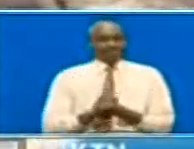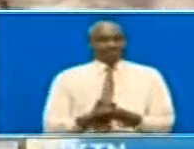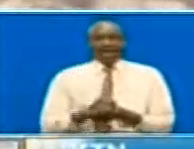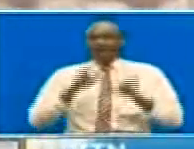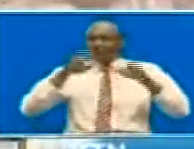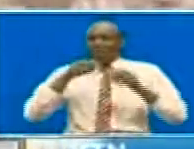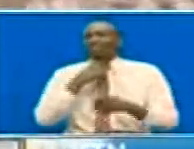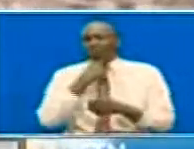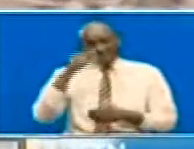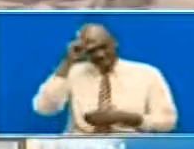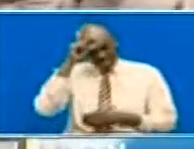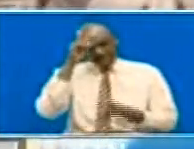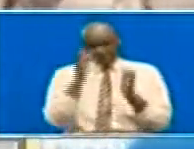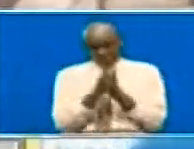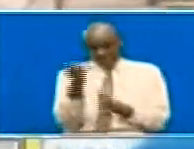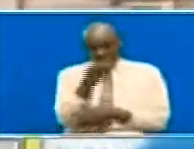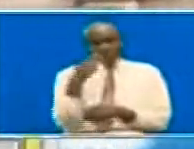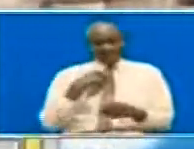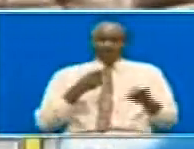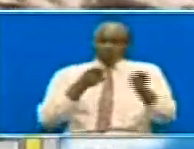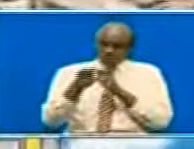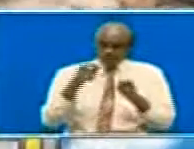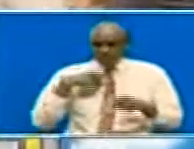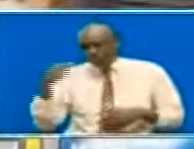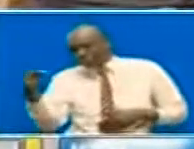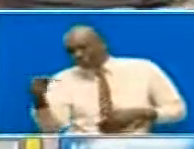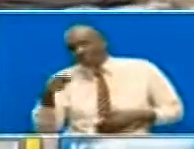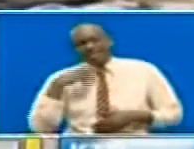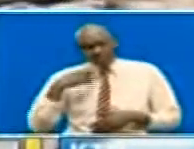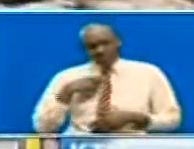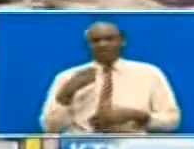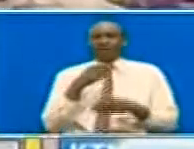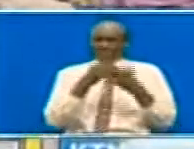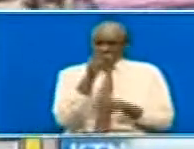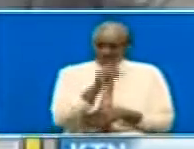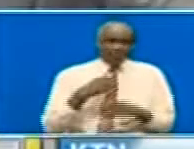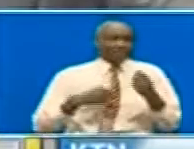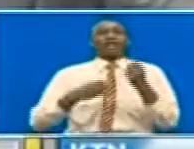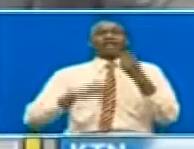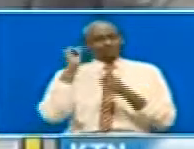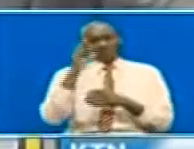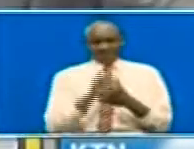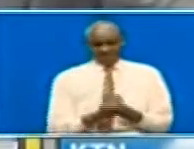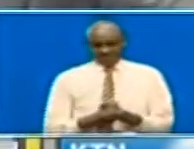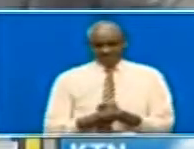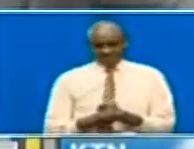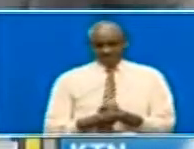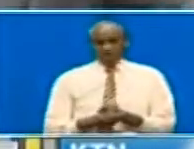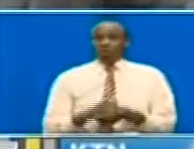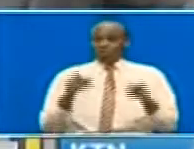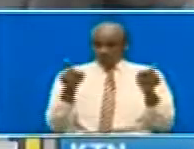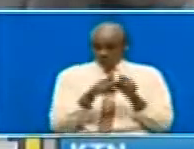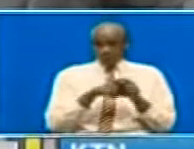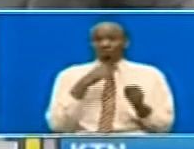want the government and NCPB to regulate middlemen who they argue are hoarding the produce. We're also injecting it